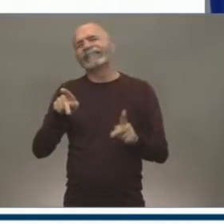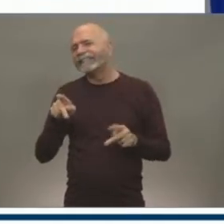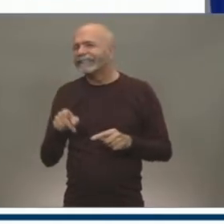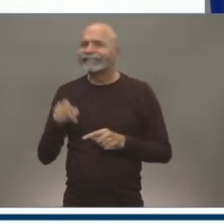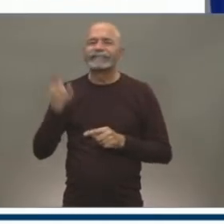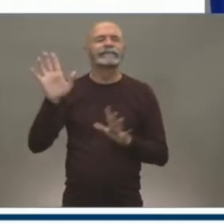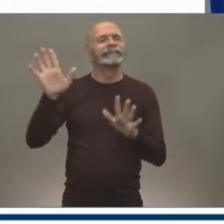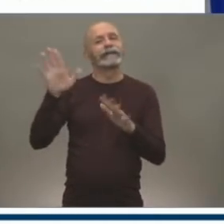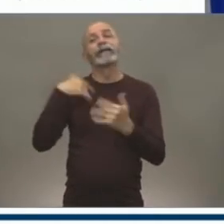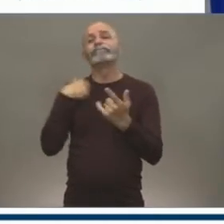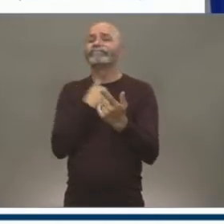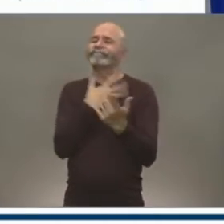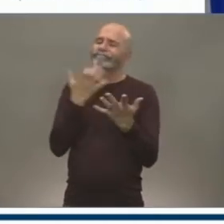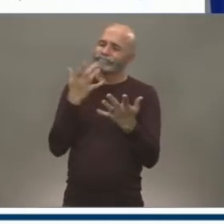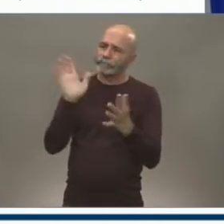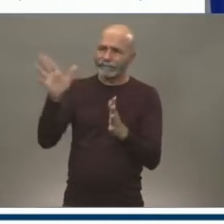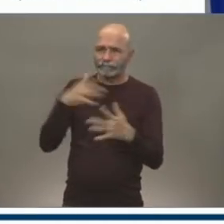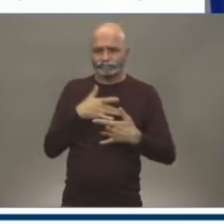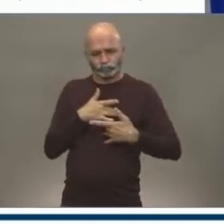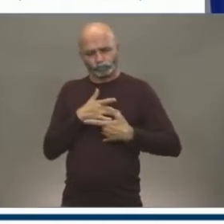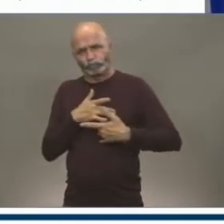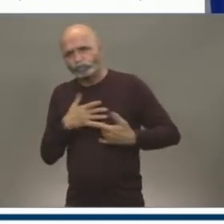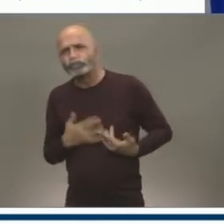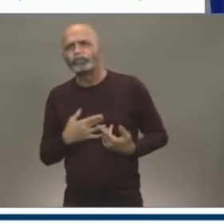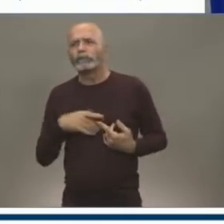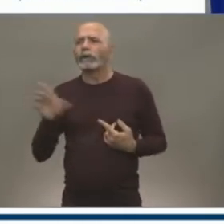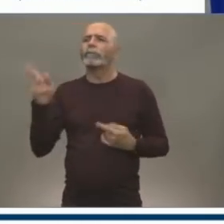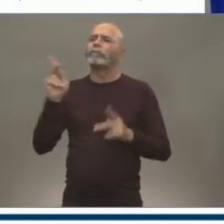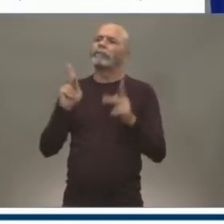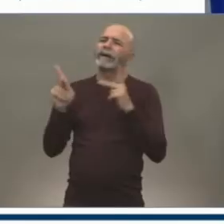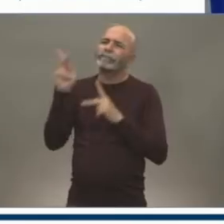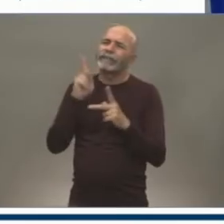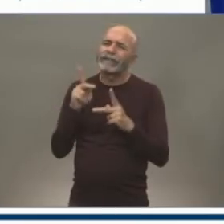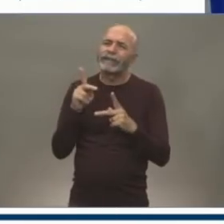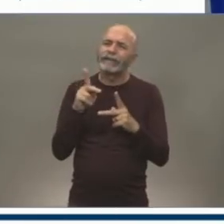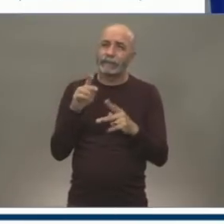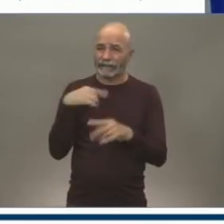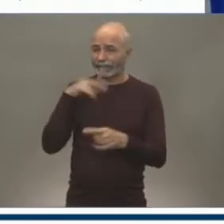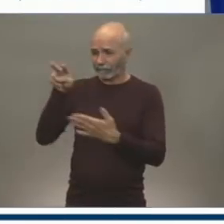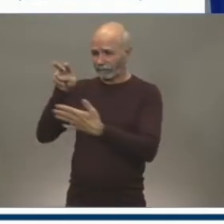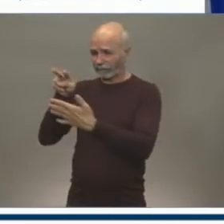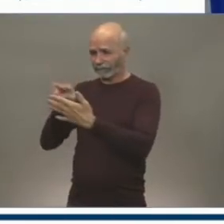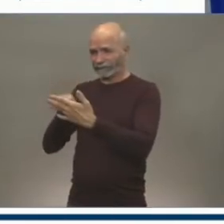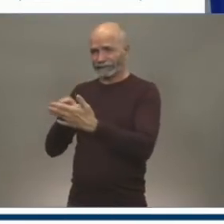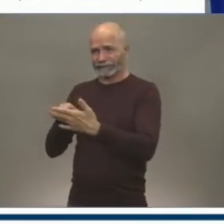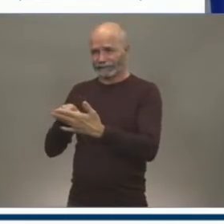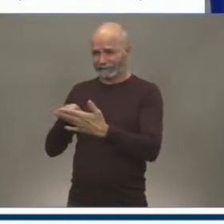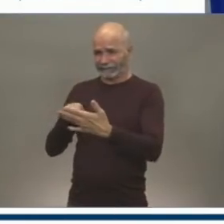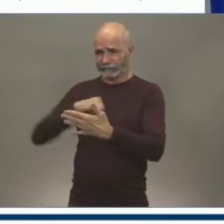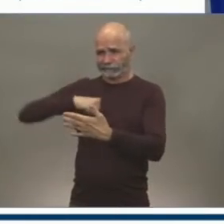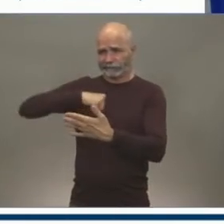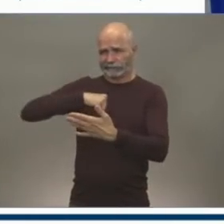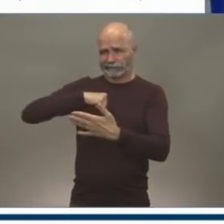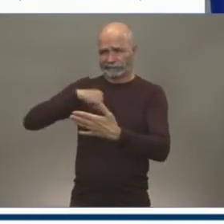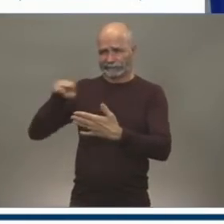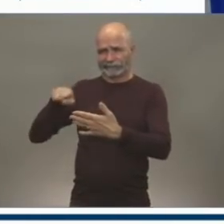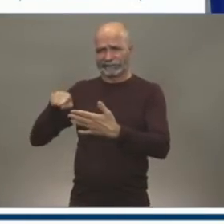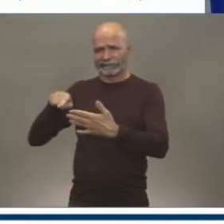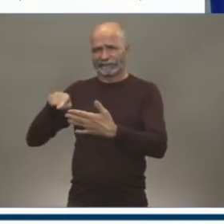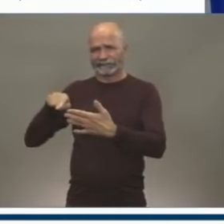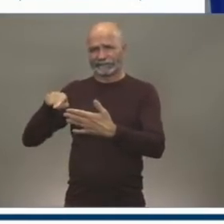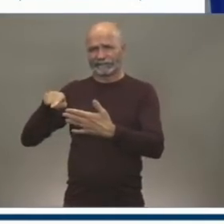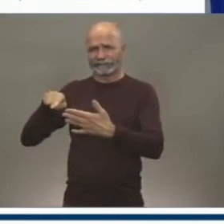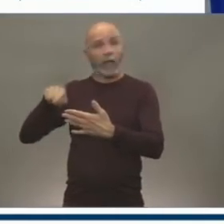other. If you don't know something is factual, don't repeat it. And I think all of us have come to learn, because